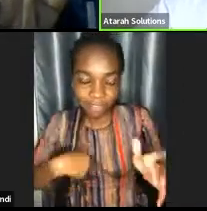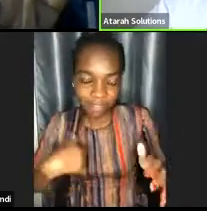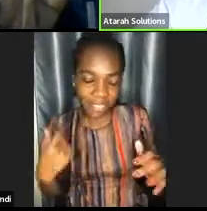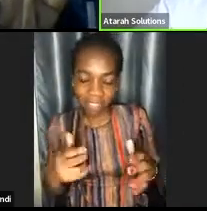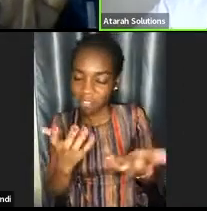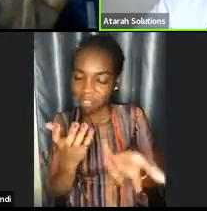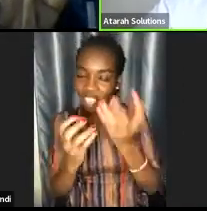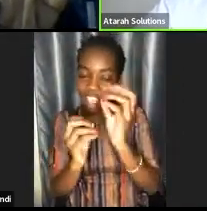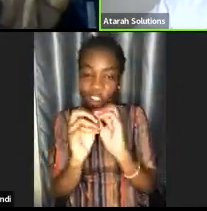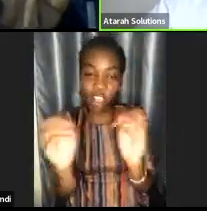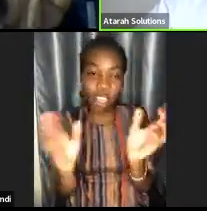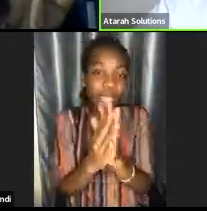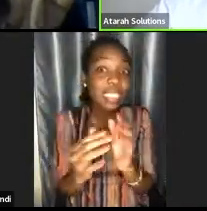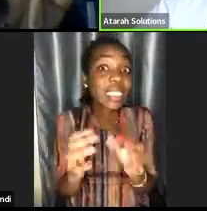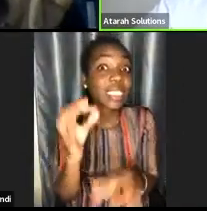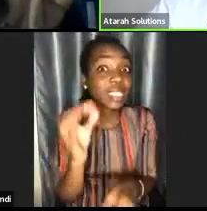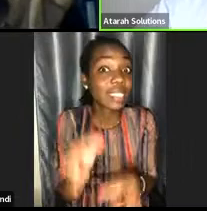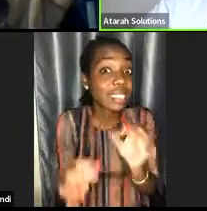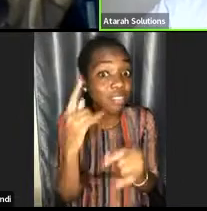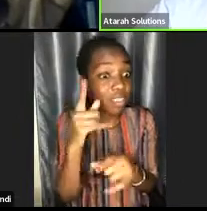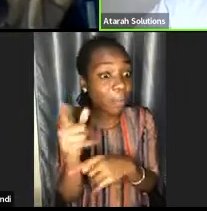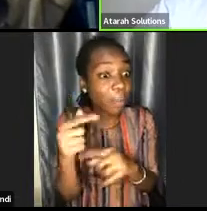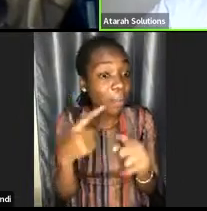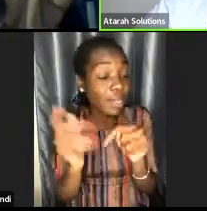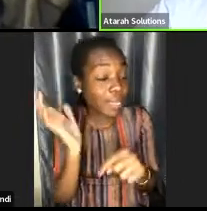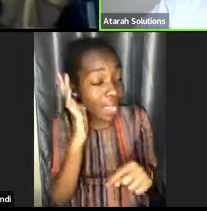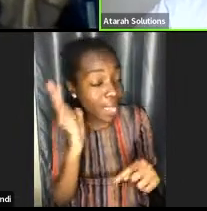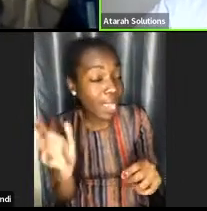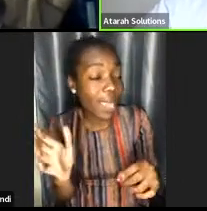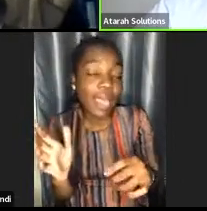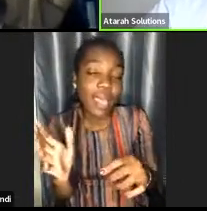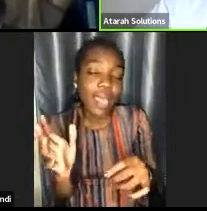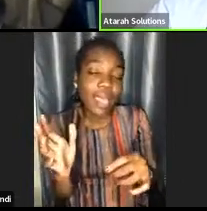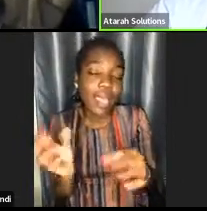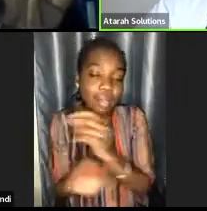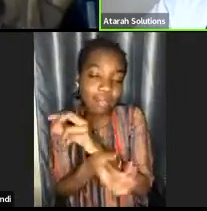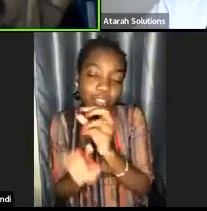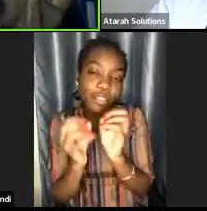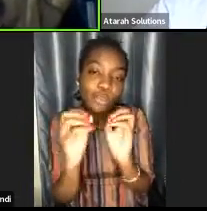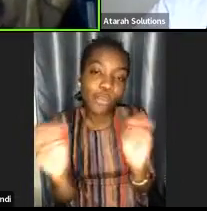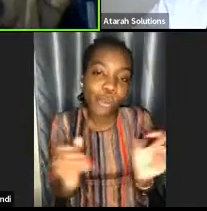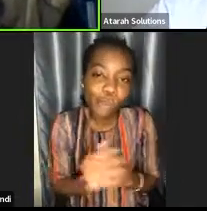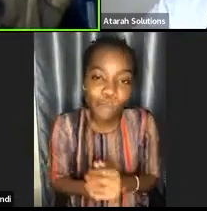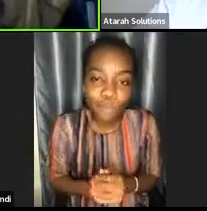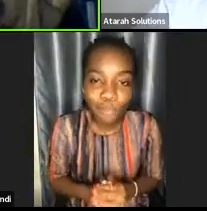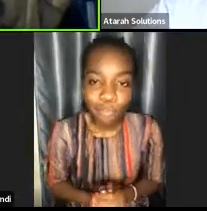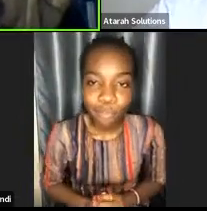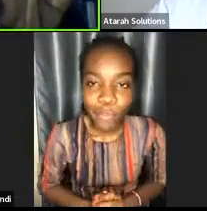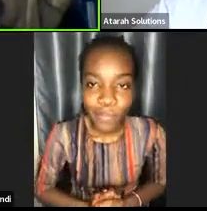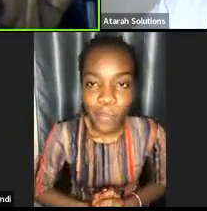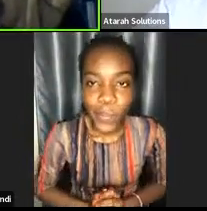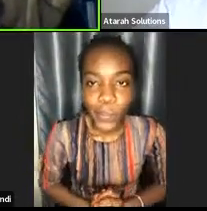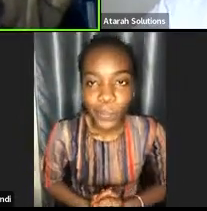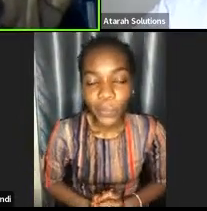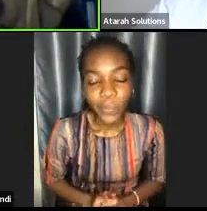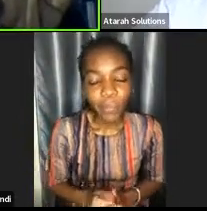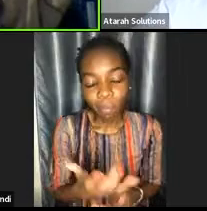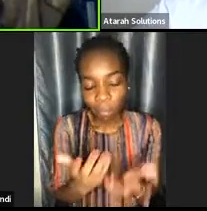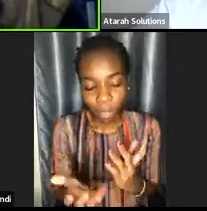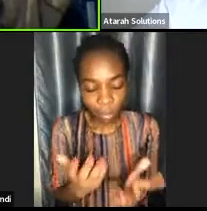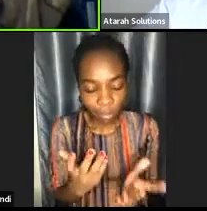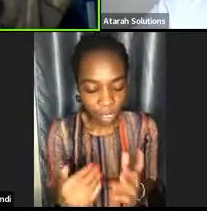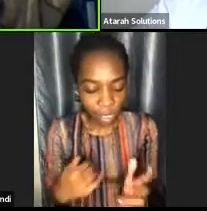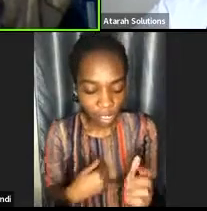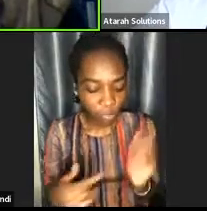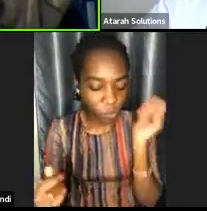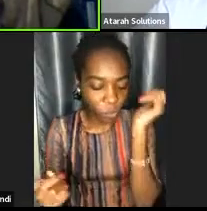they can't hear none of the explanation? All right. If they're going through a disciplinary